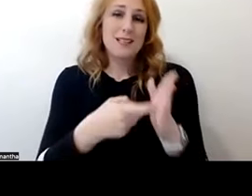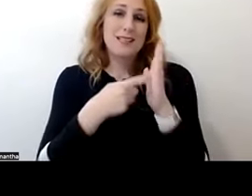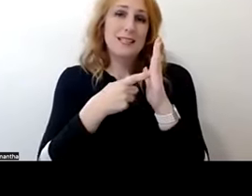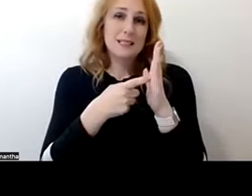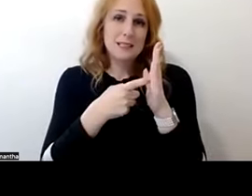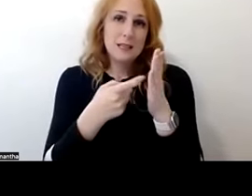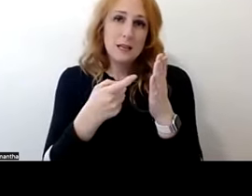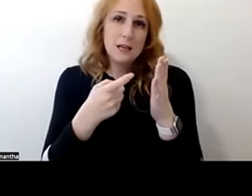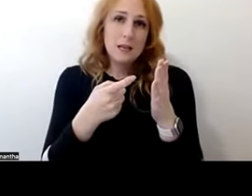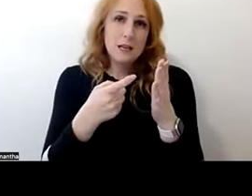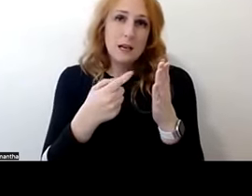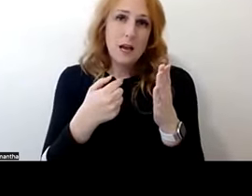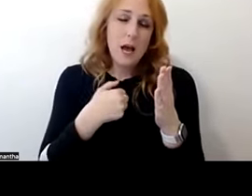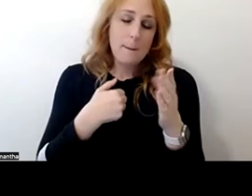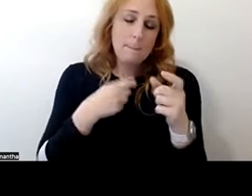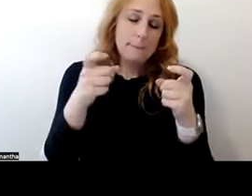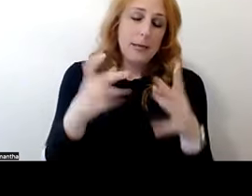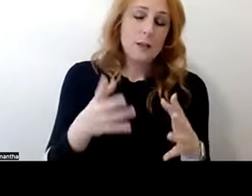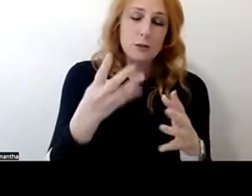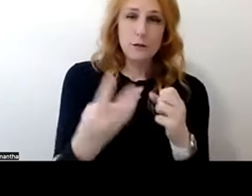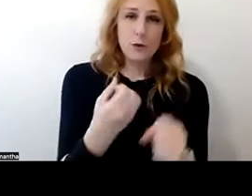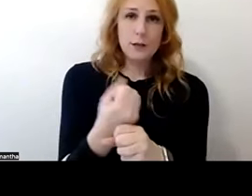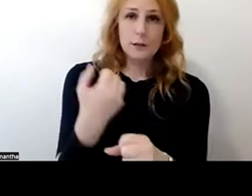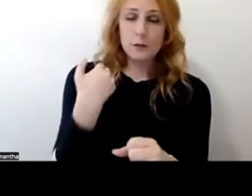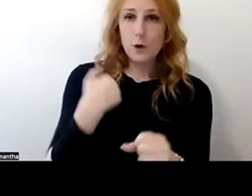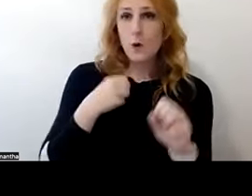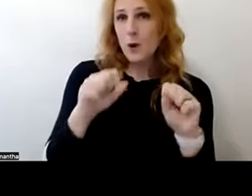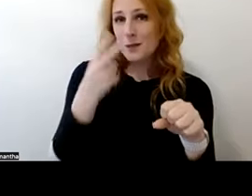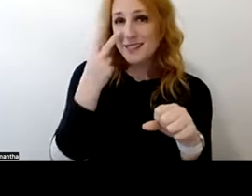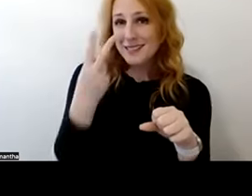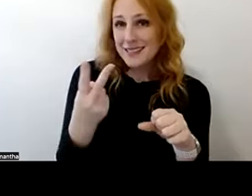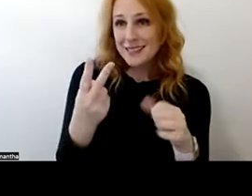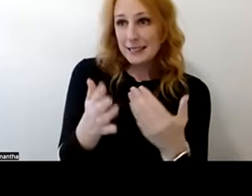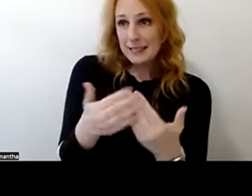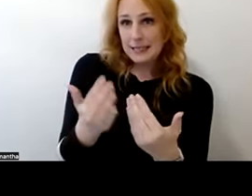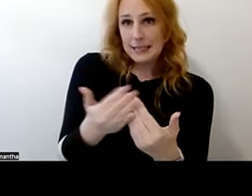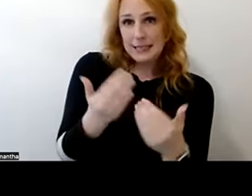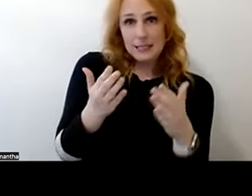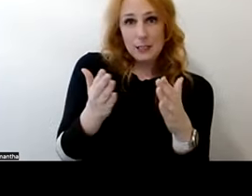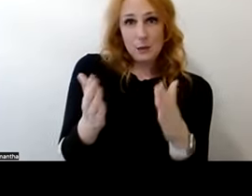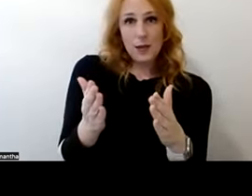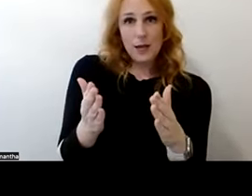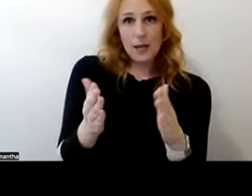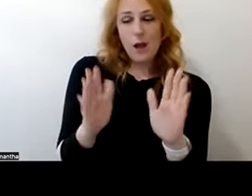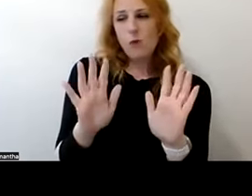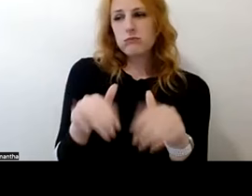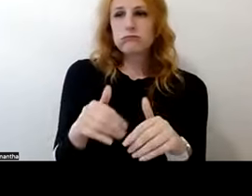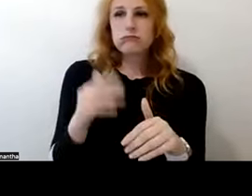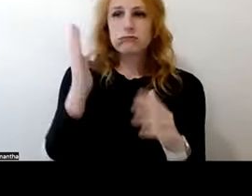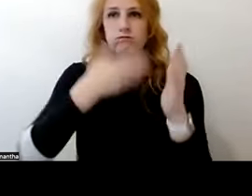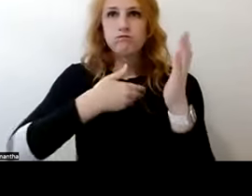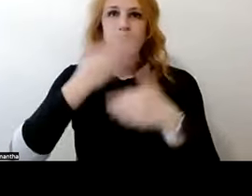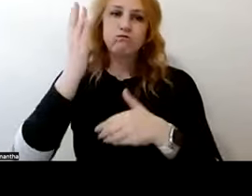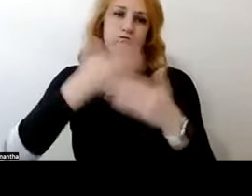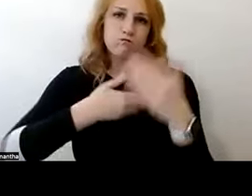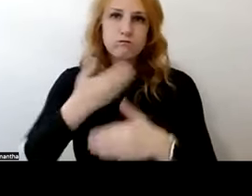as I become a manager 4 years ago, I could see the easy pathways to not be a conscientious manager, to not be a caring